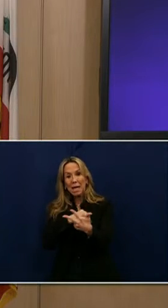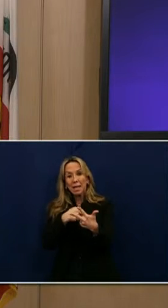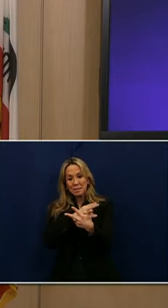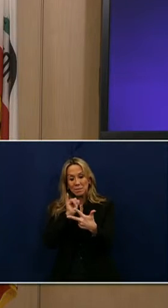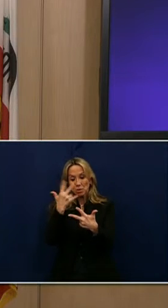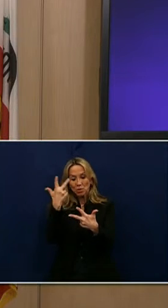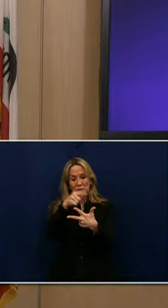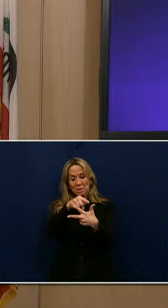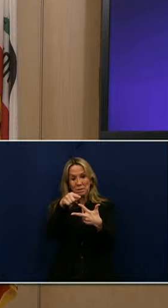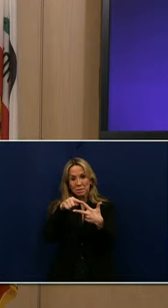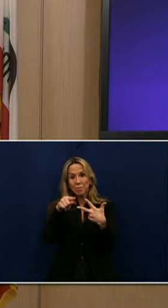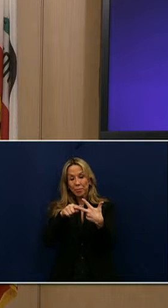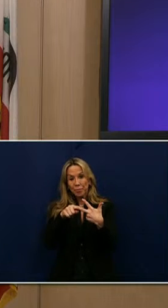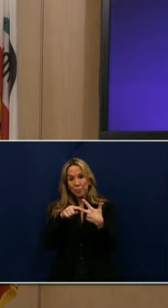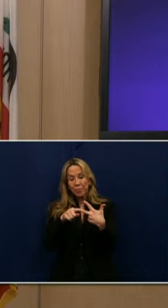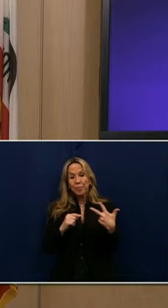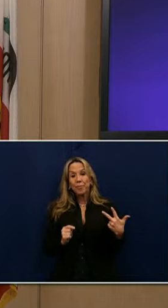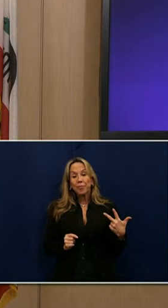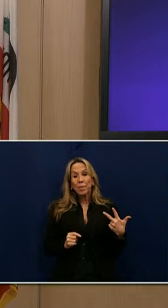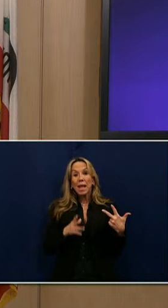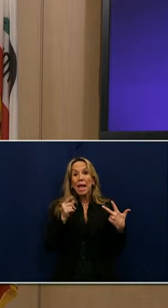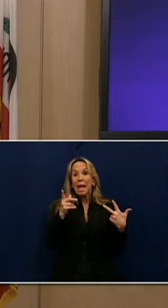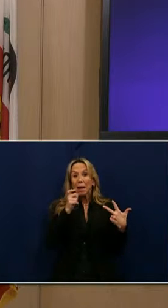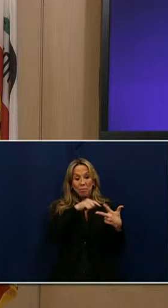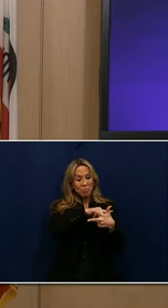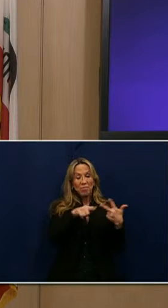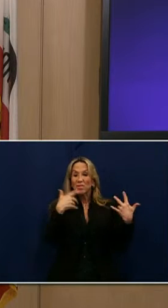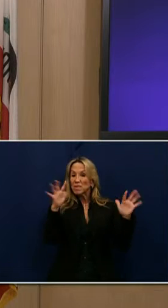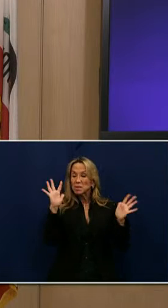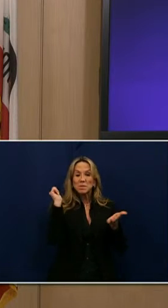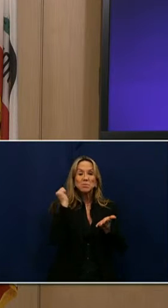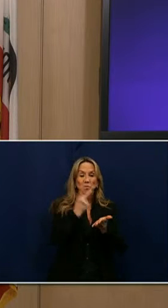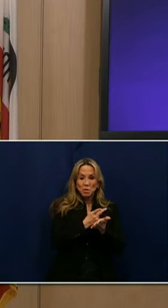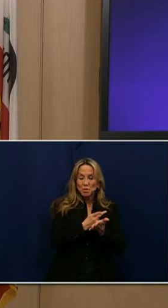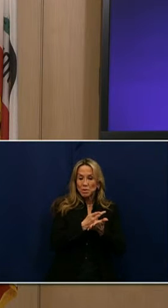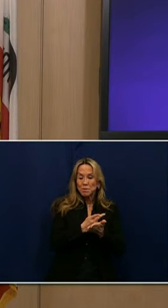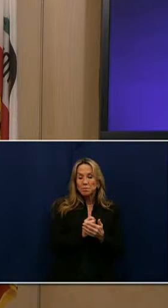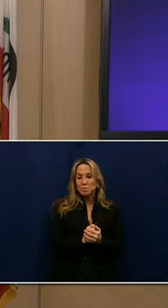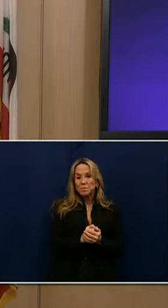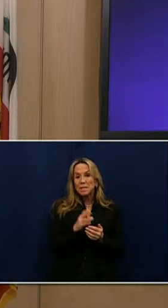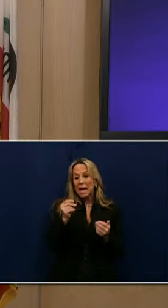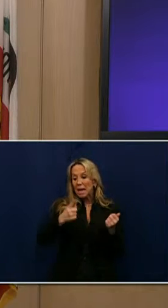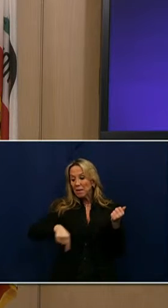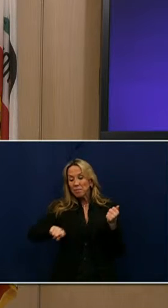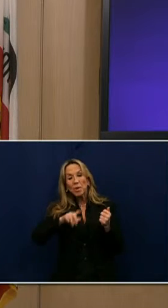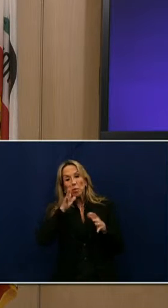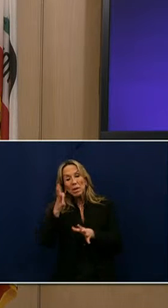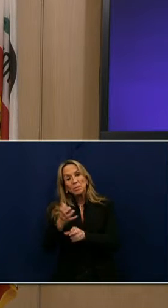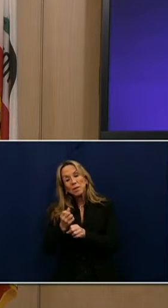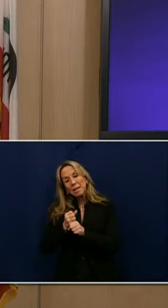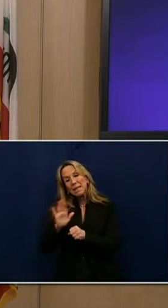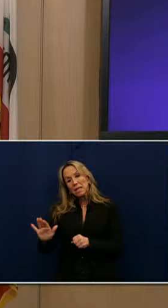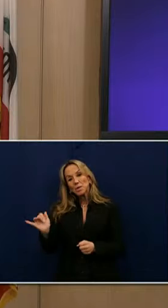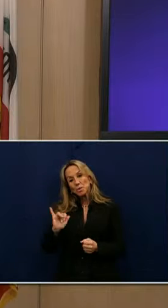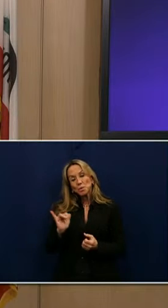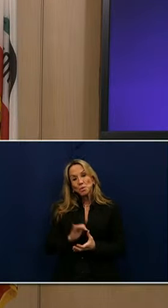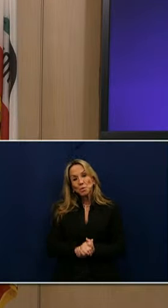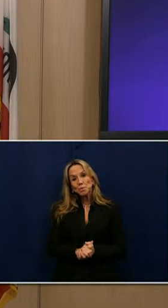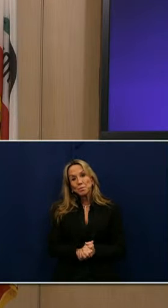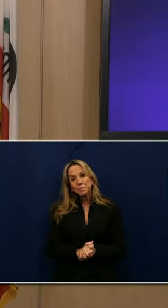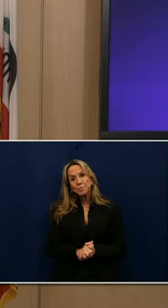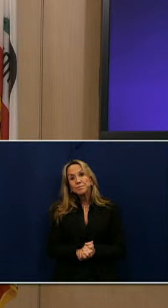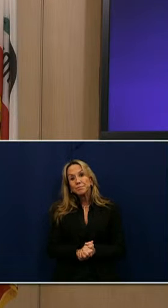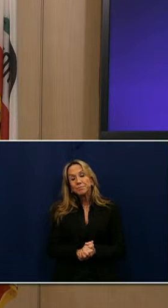individuals that have already been approved by CDPH will receive their vaccines. And again, these are our